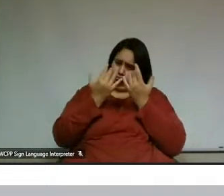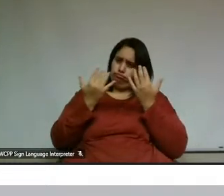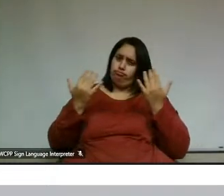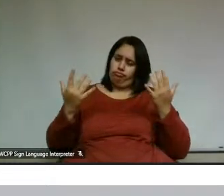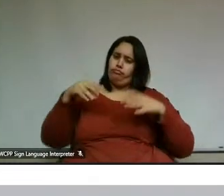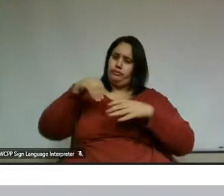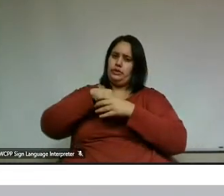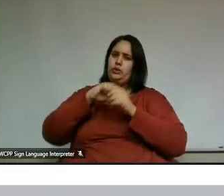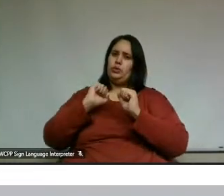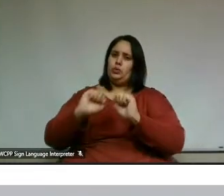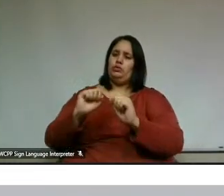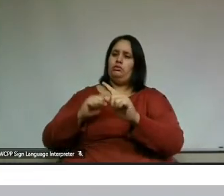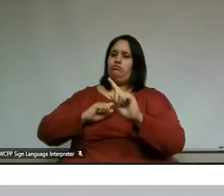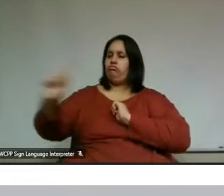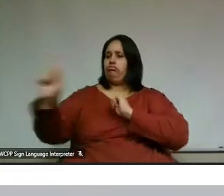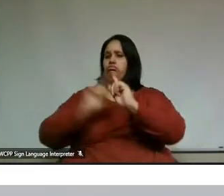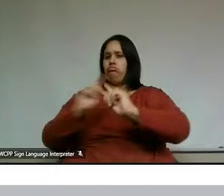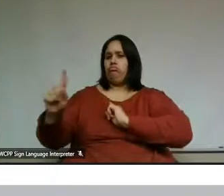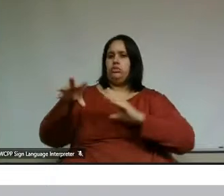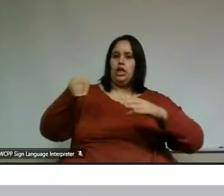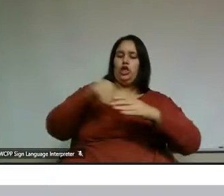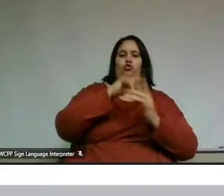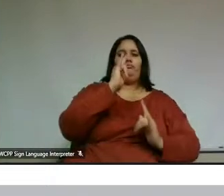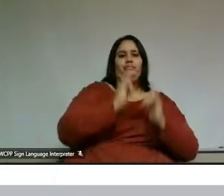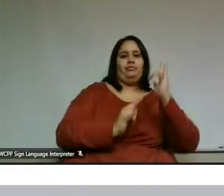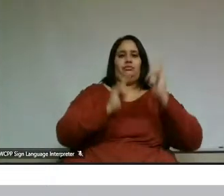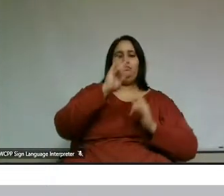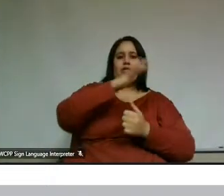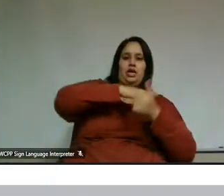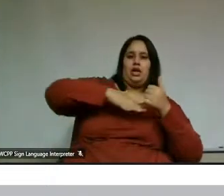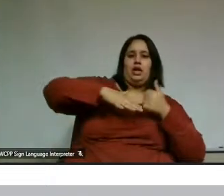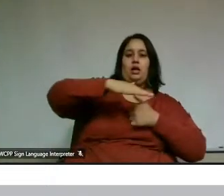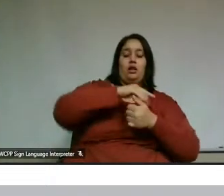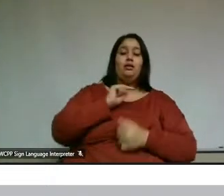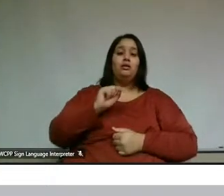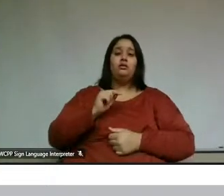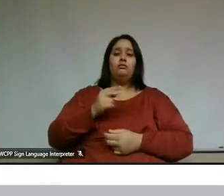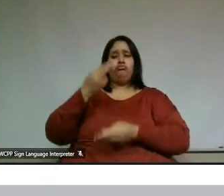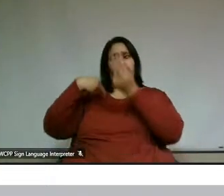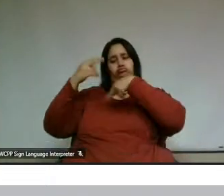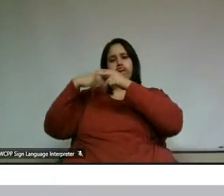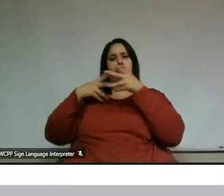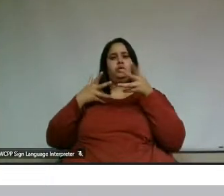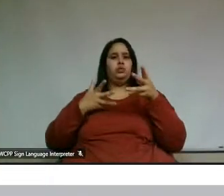built-up urban areas. And this is an historical situation,